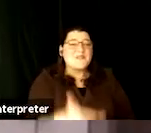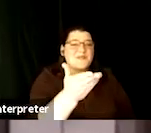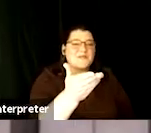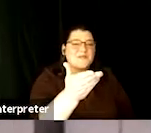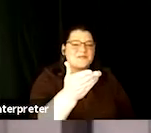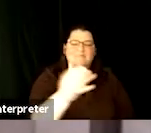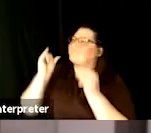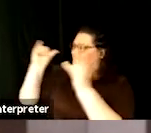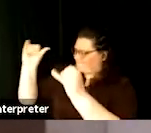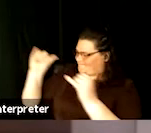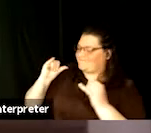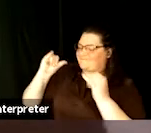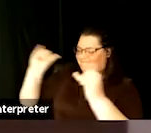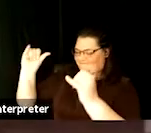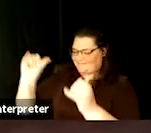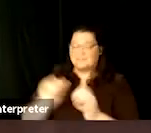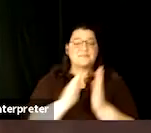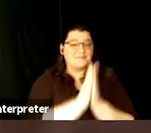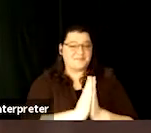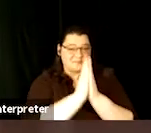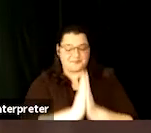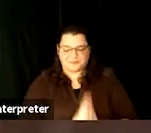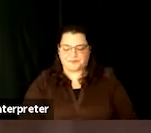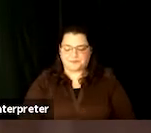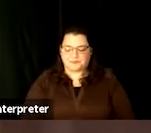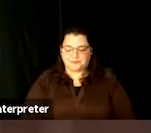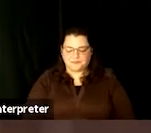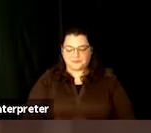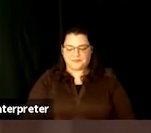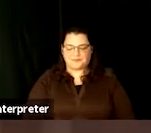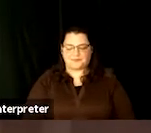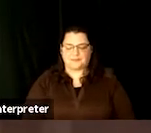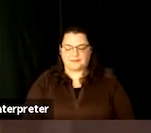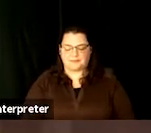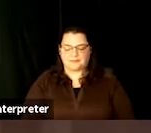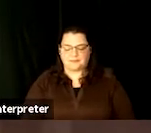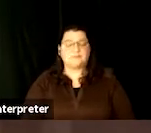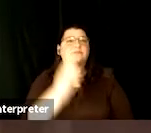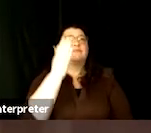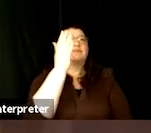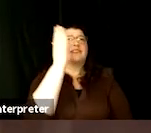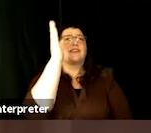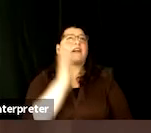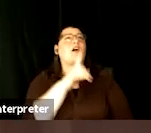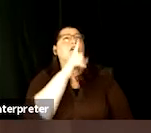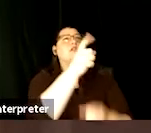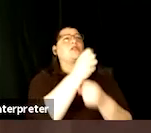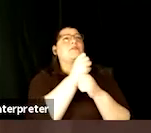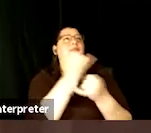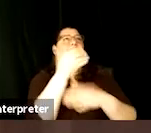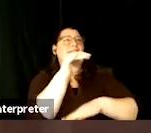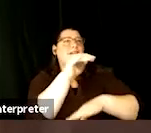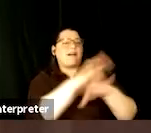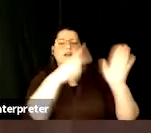O God, who made this most holy night to shine with the glory of the Lord's resurrection, stir up in your church that